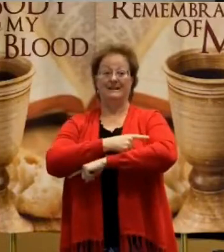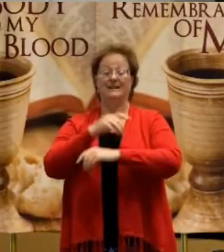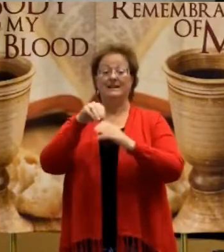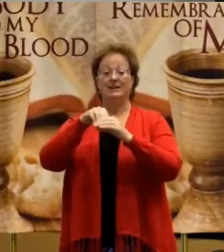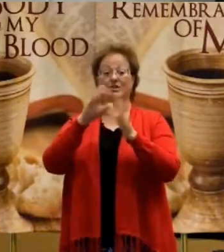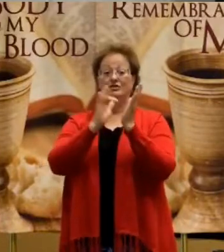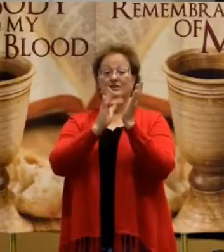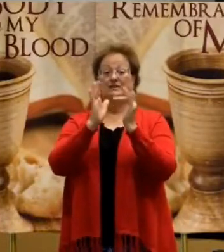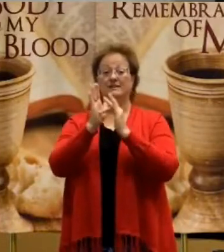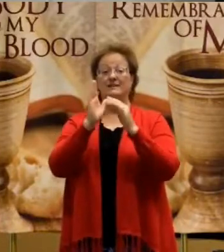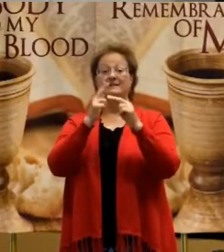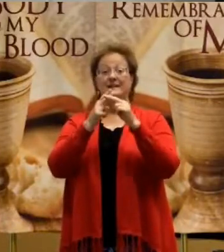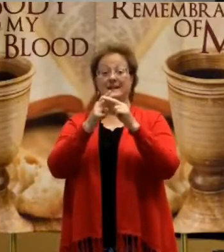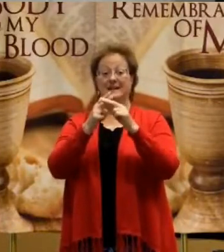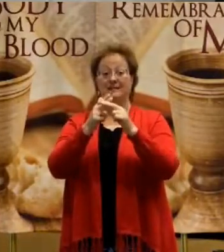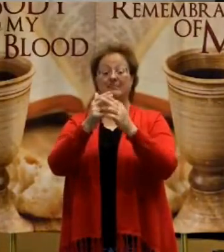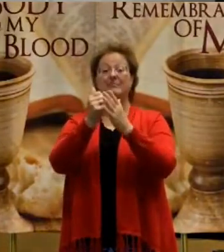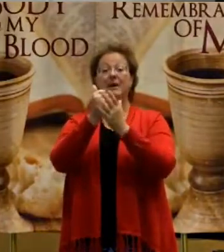amen.